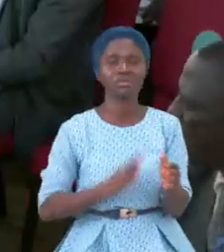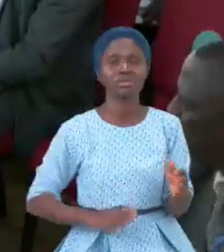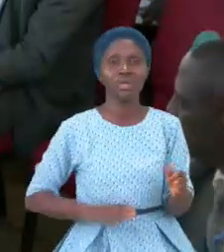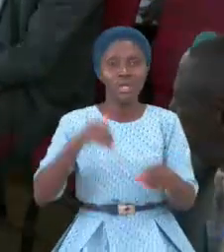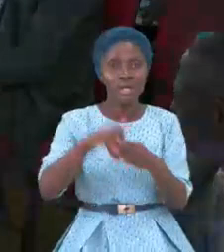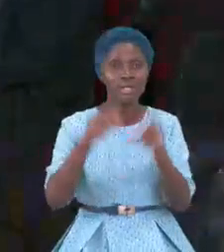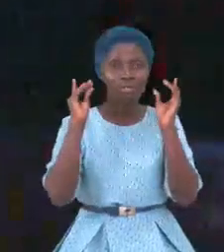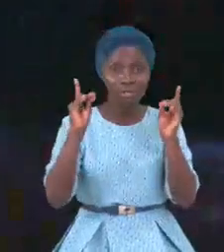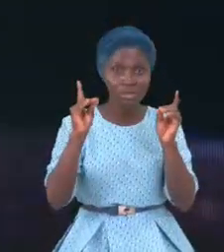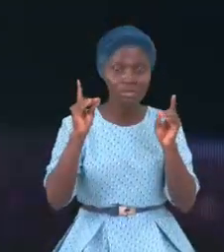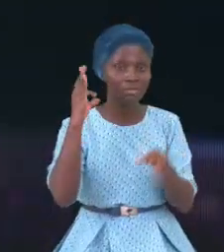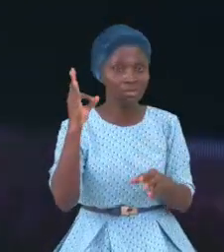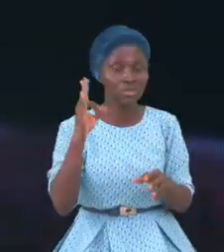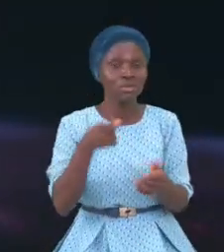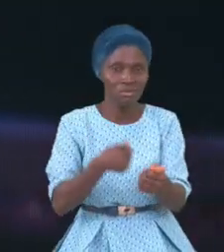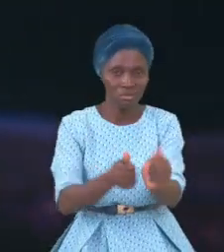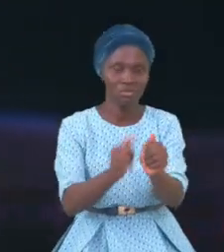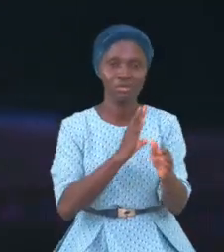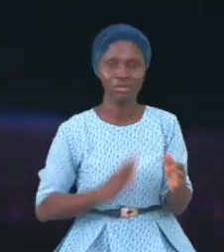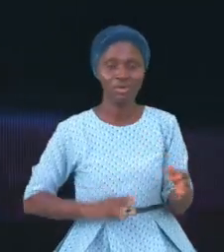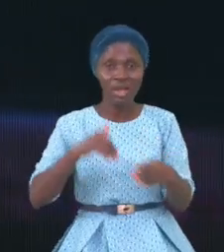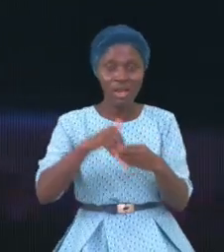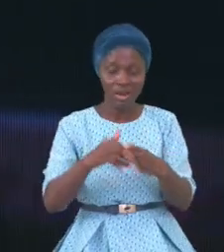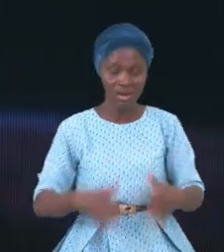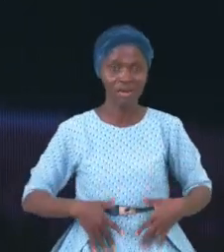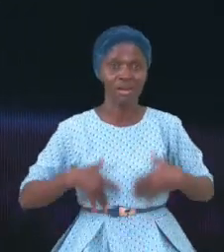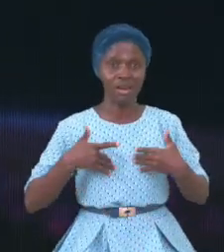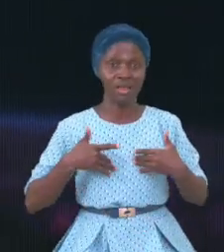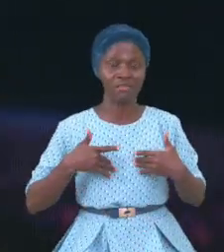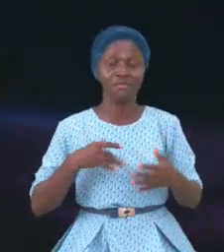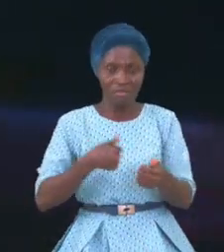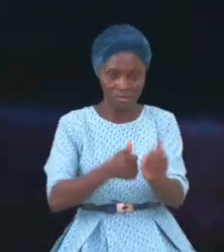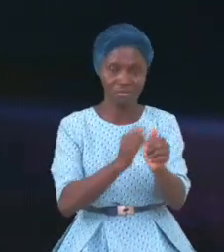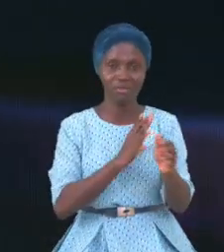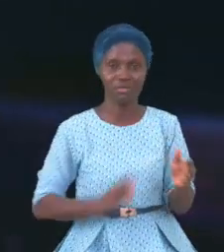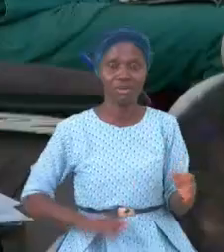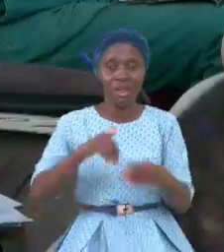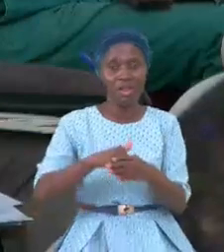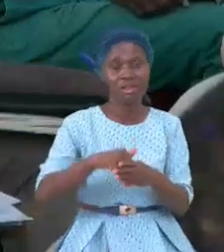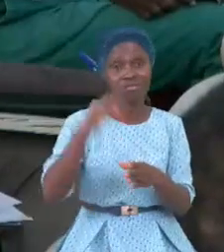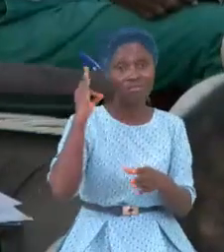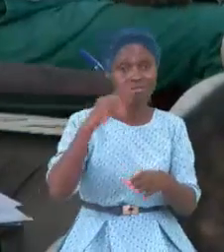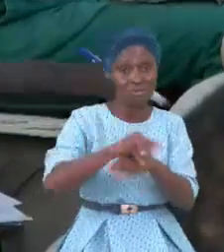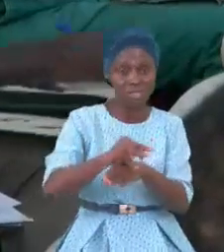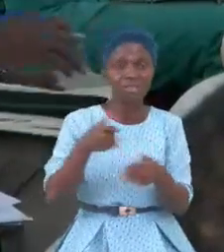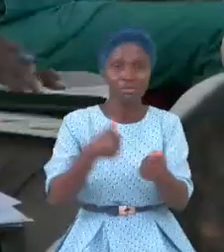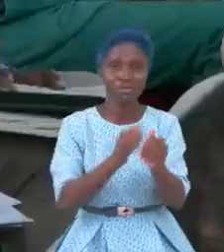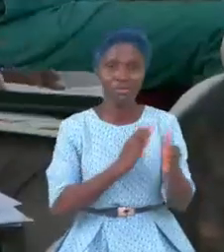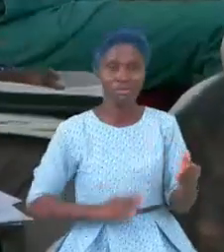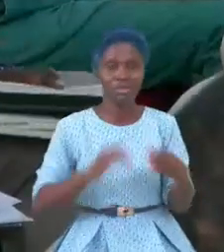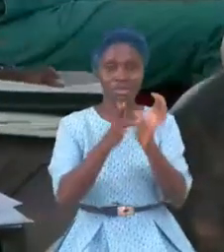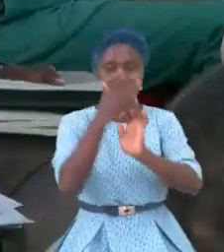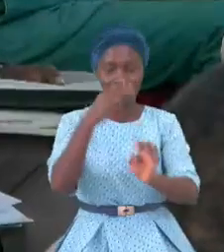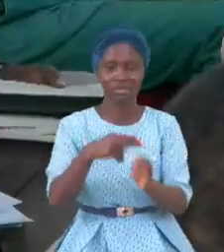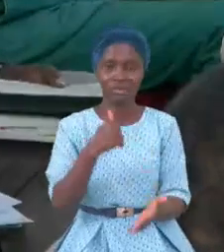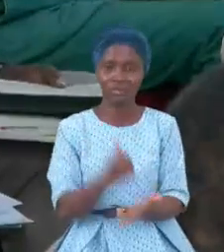In lifestyle, will follow Christ. In ministry, will follow Christ in Jesus' name. Look at number two here. Number two